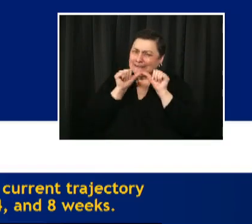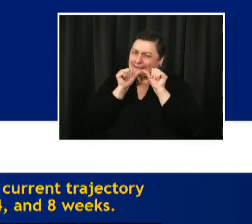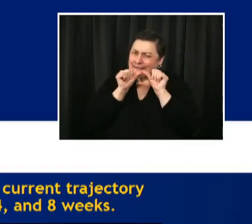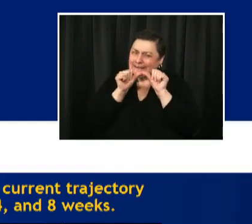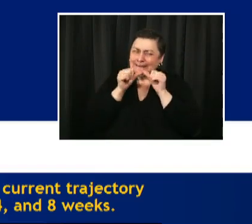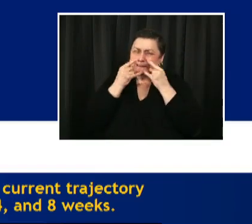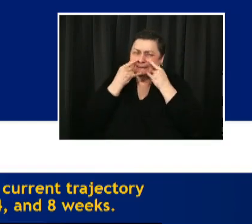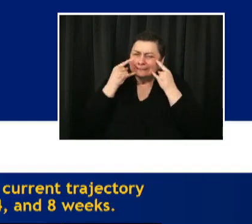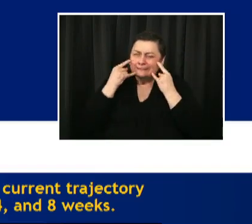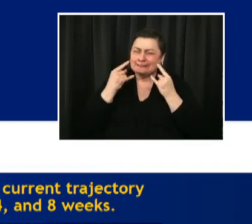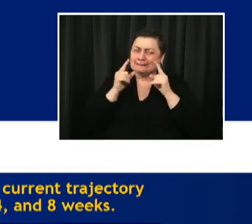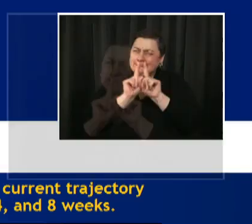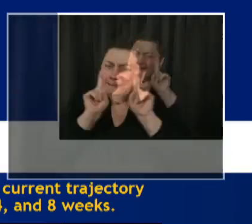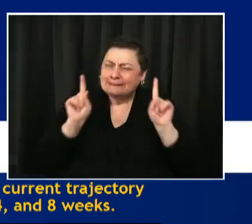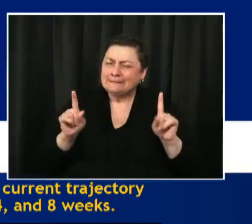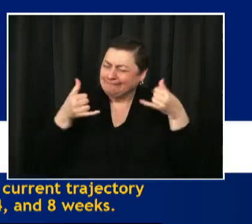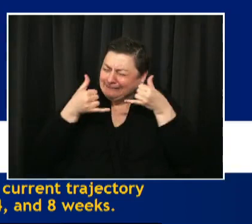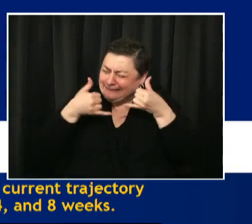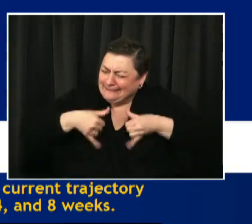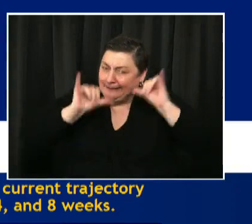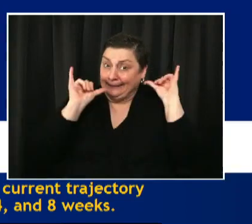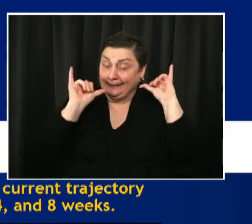say, switching from